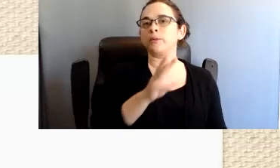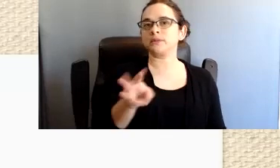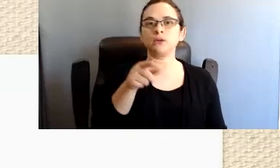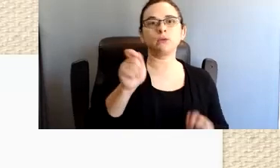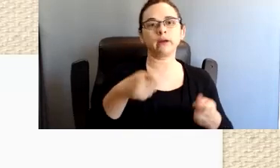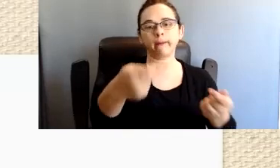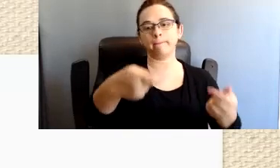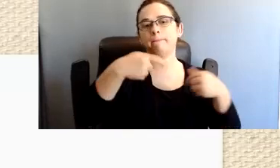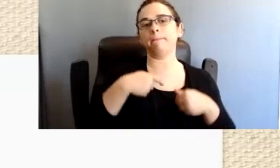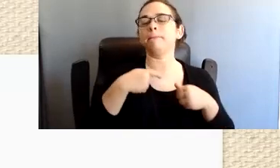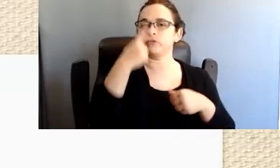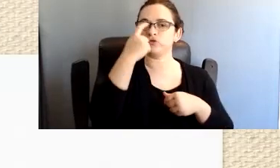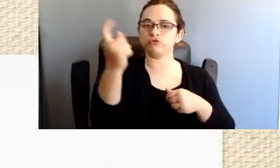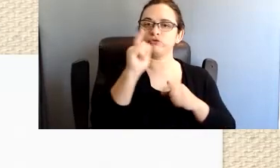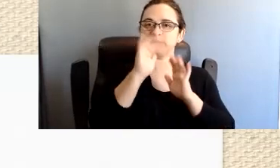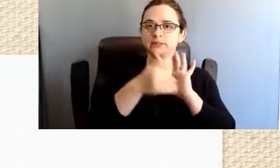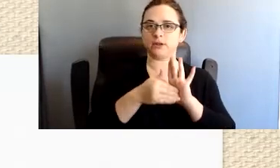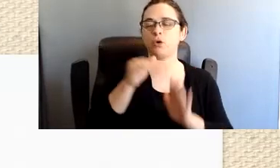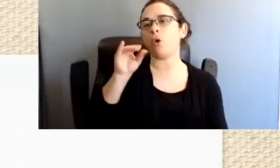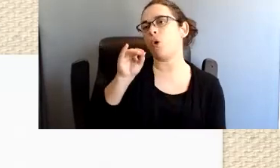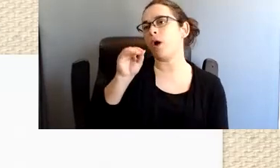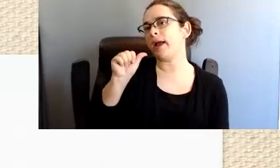We're located in the OAB 137.